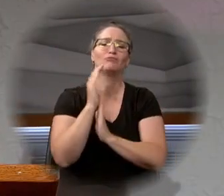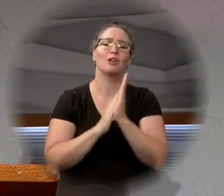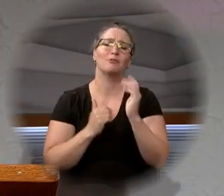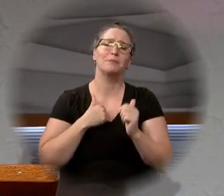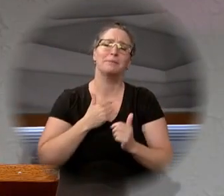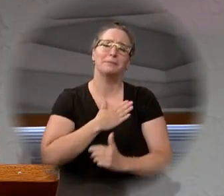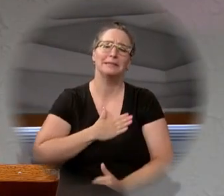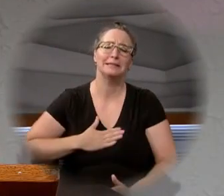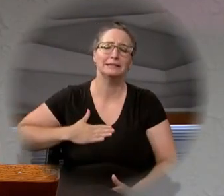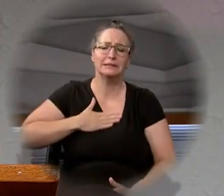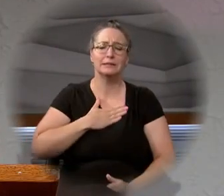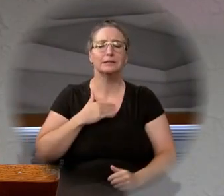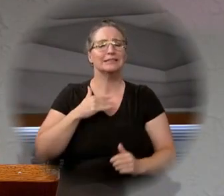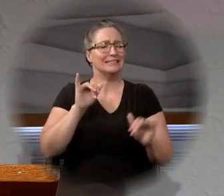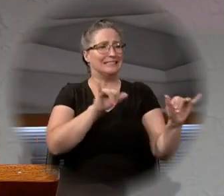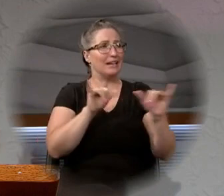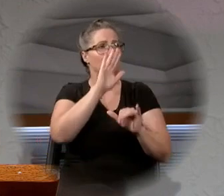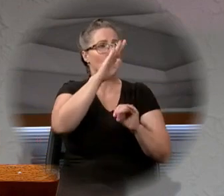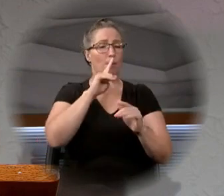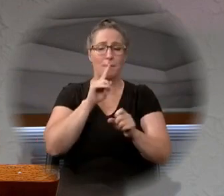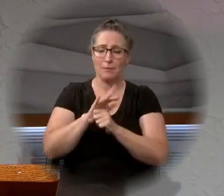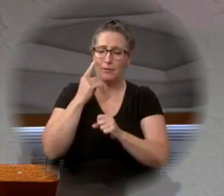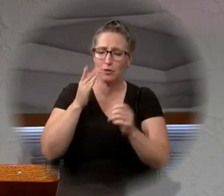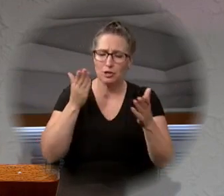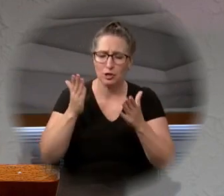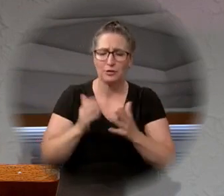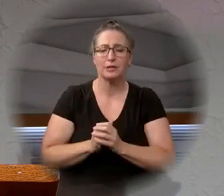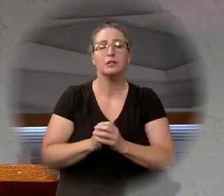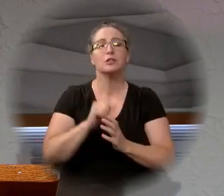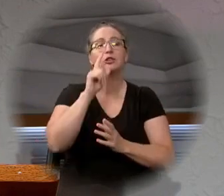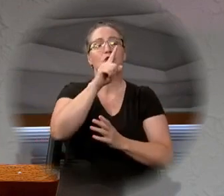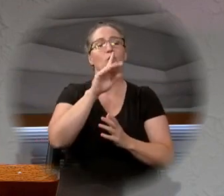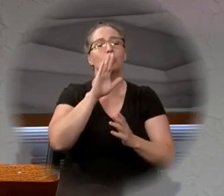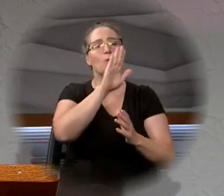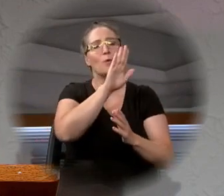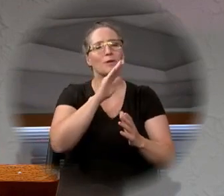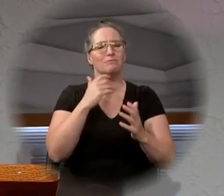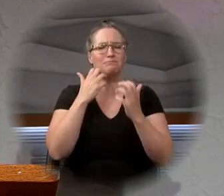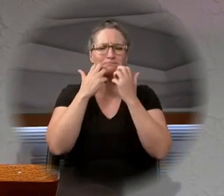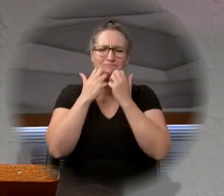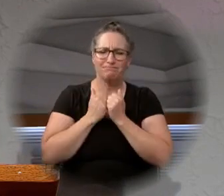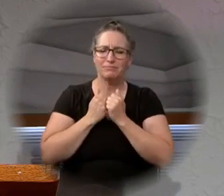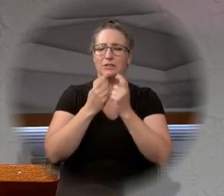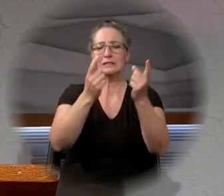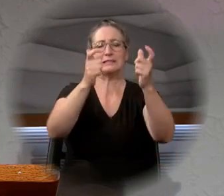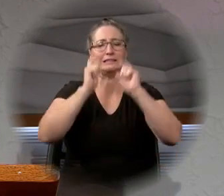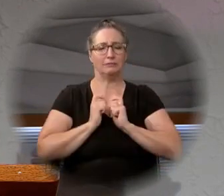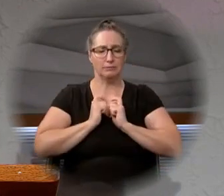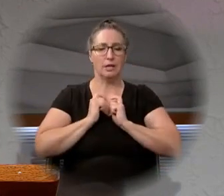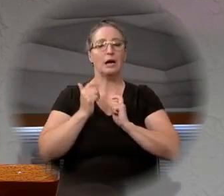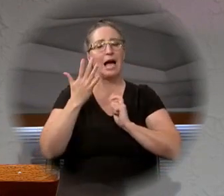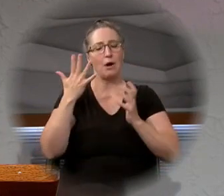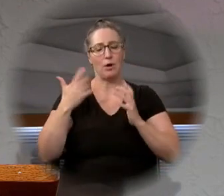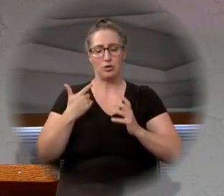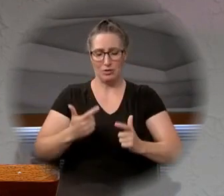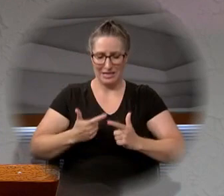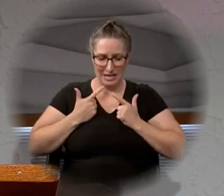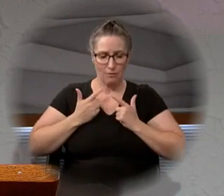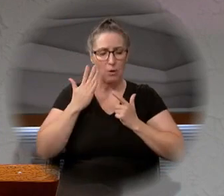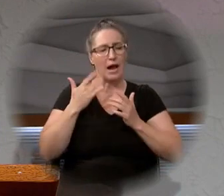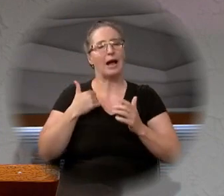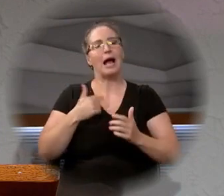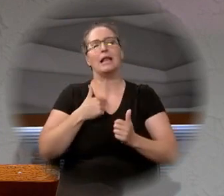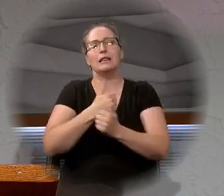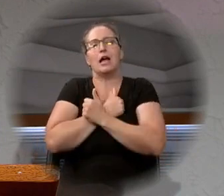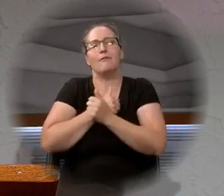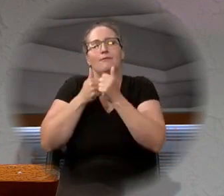to your promise to your servants. Let your compassion come to me, that I may live, for your law is my